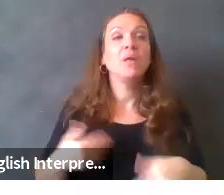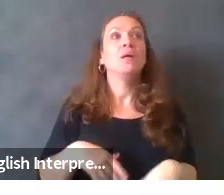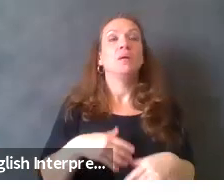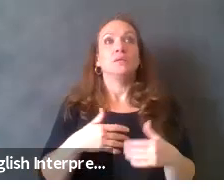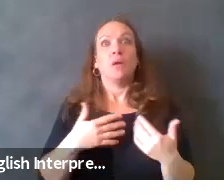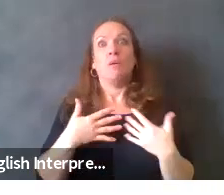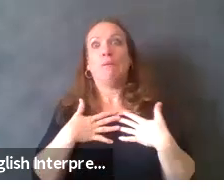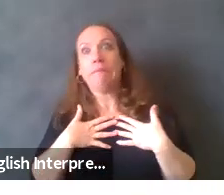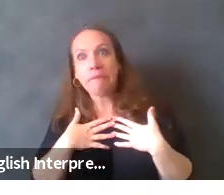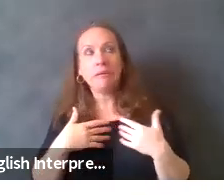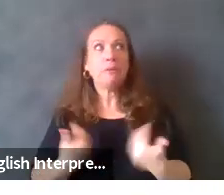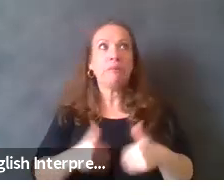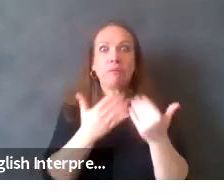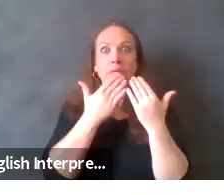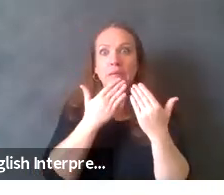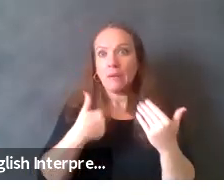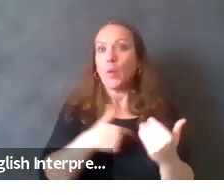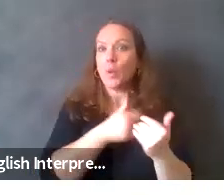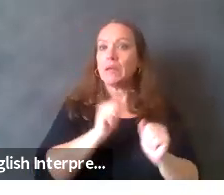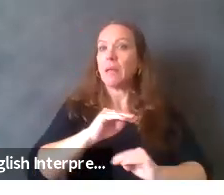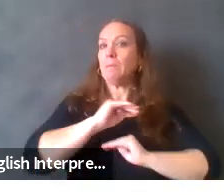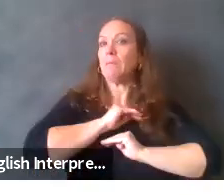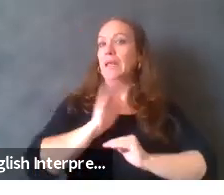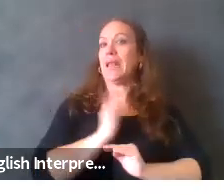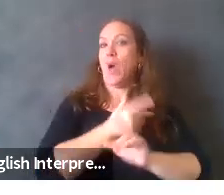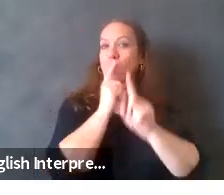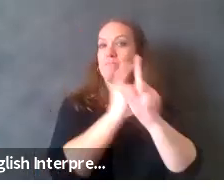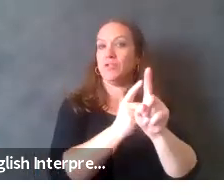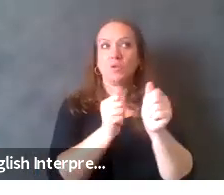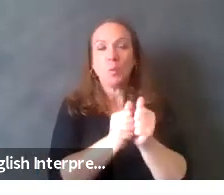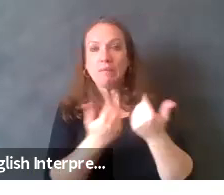to, accomplish our mission with a mix of virtual and on the